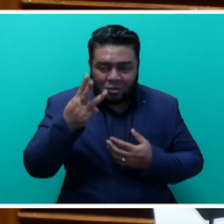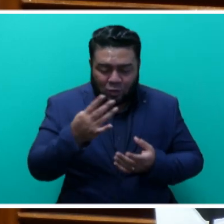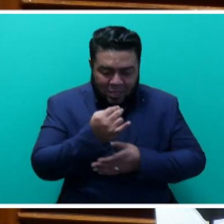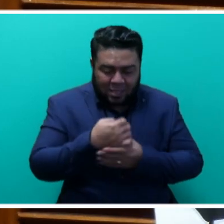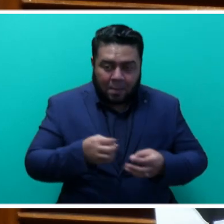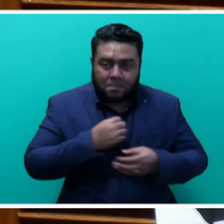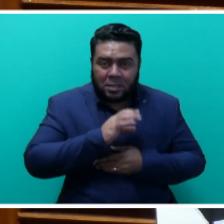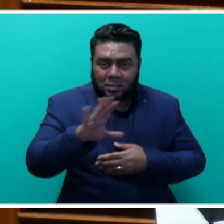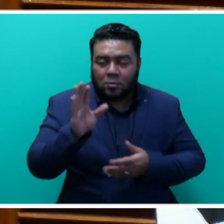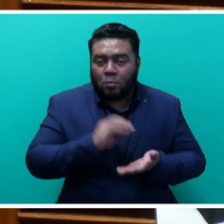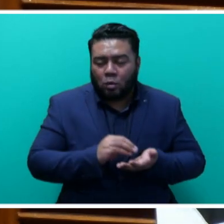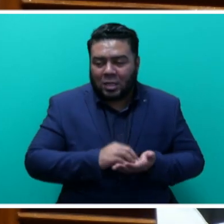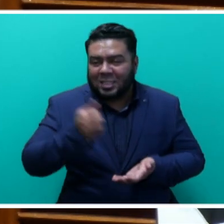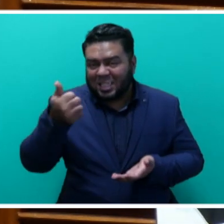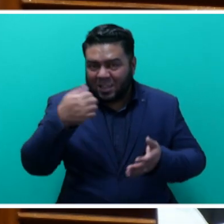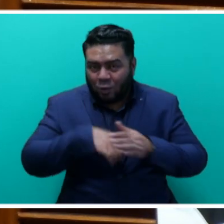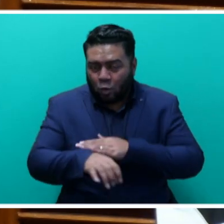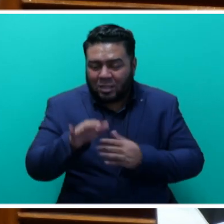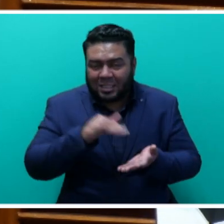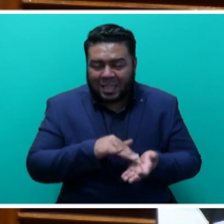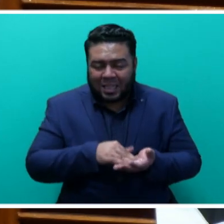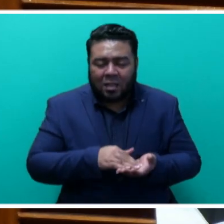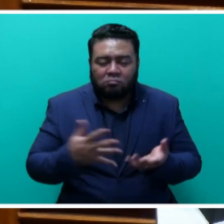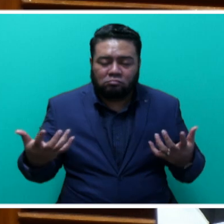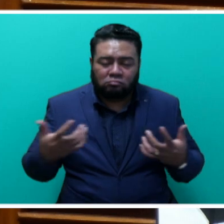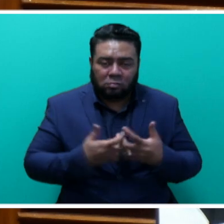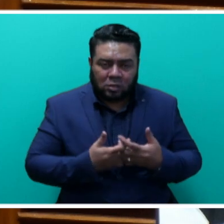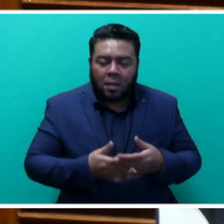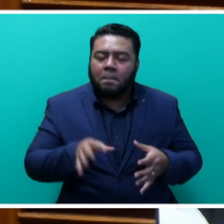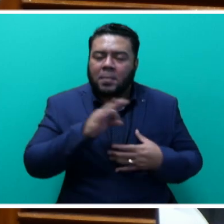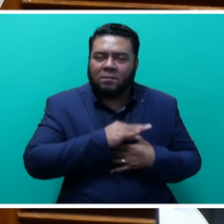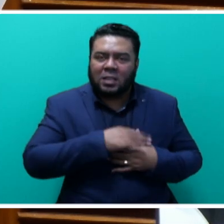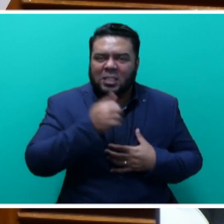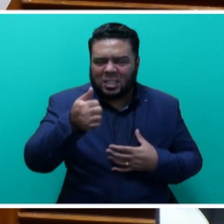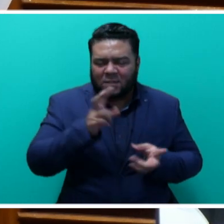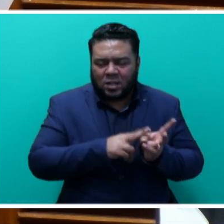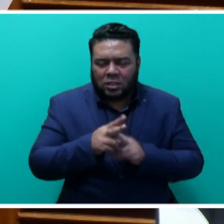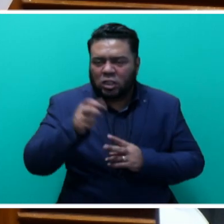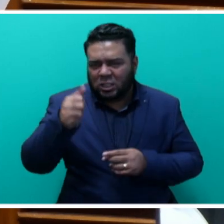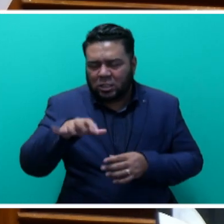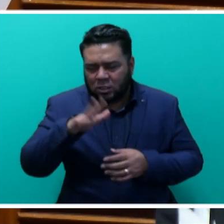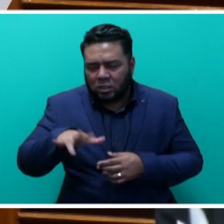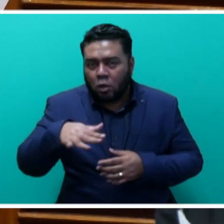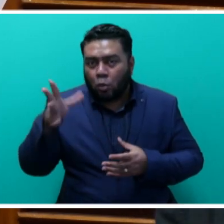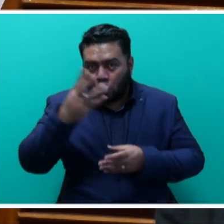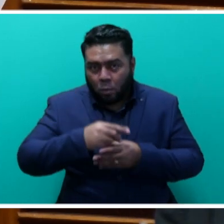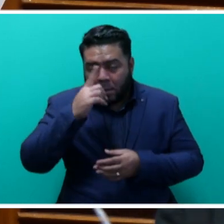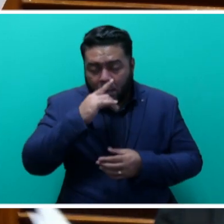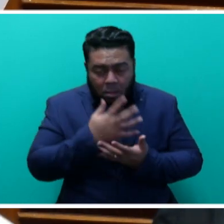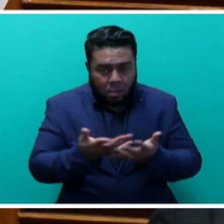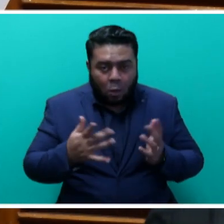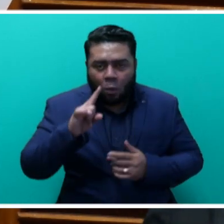projects, and 6 evacuation center retrofitting projects. This benefited 6 villages and 6 settlements with a combined population